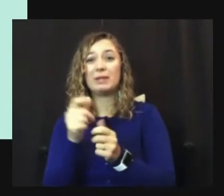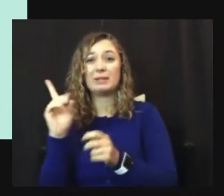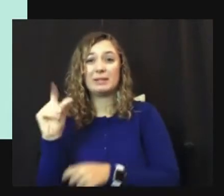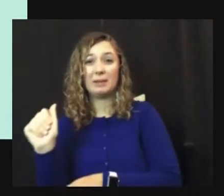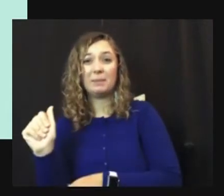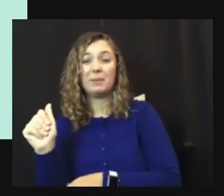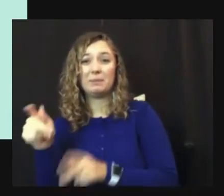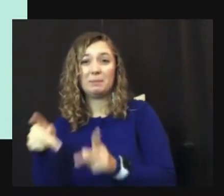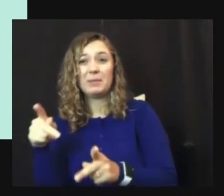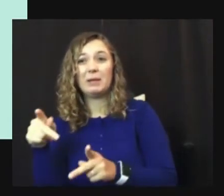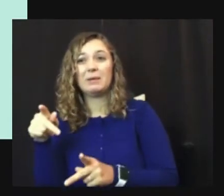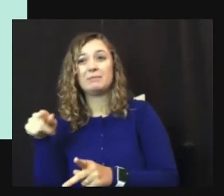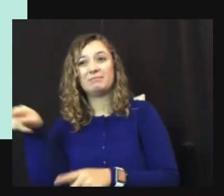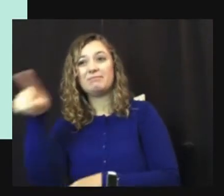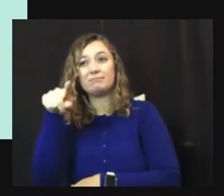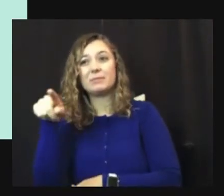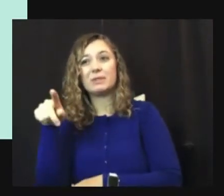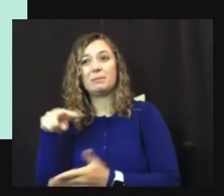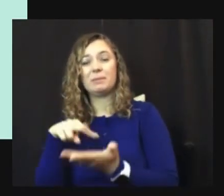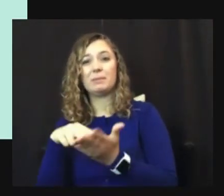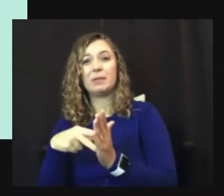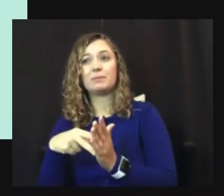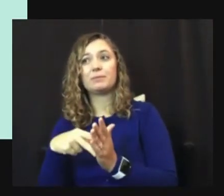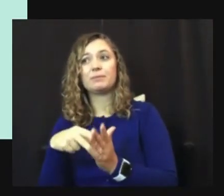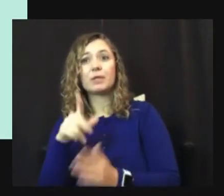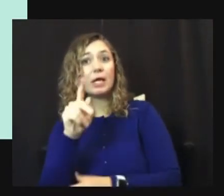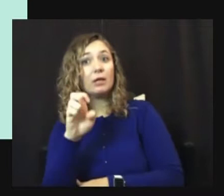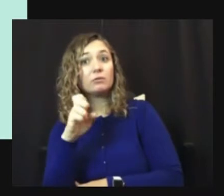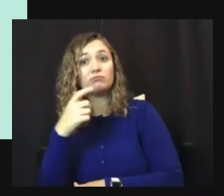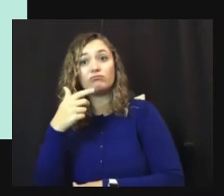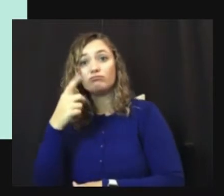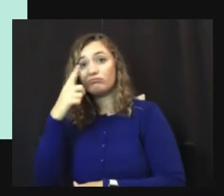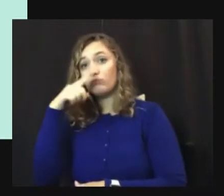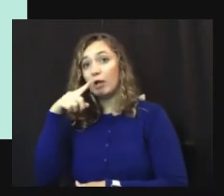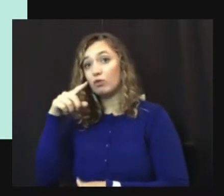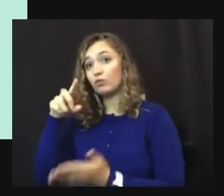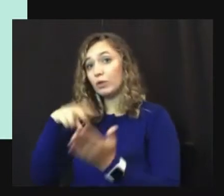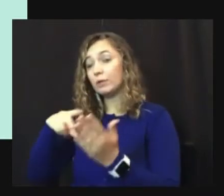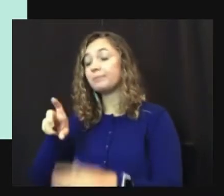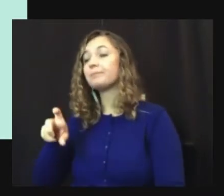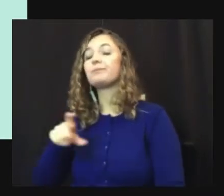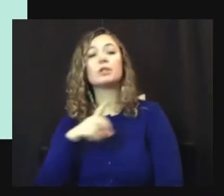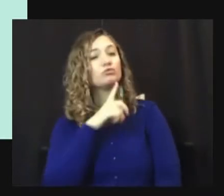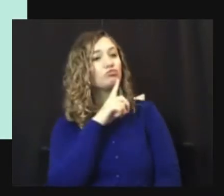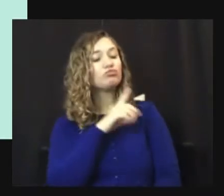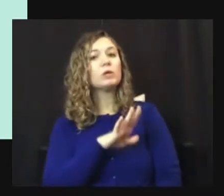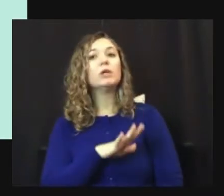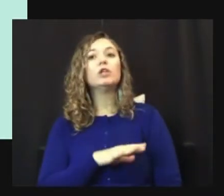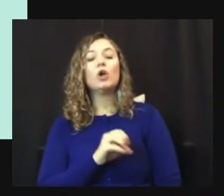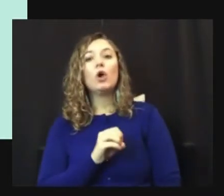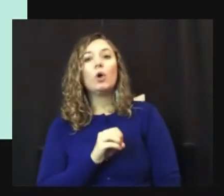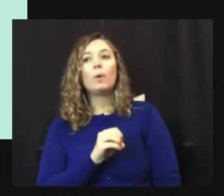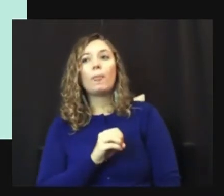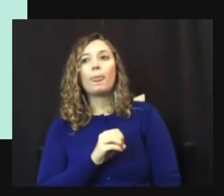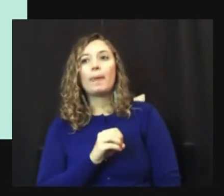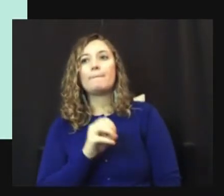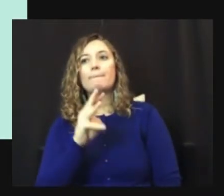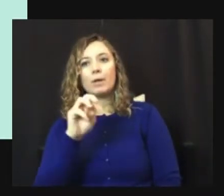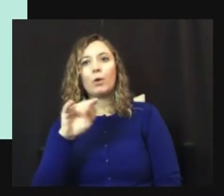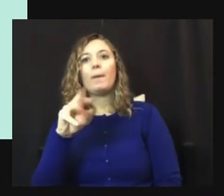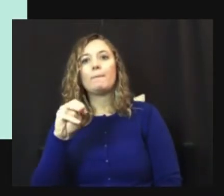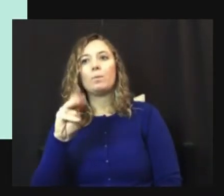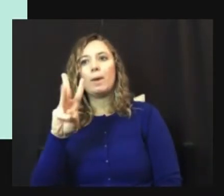this is what people mean. Kate, do you want to read those? Yeah, sure. So from Merriam-Webster, the definition is